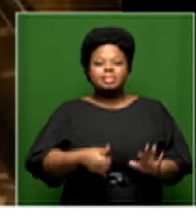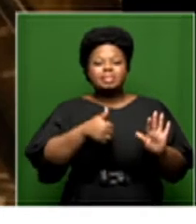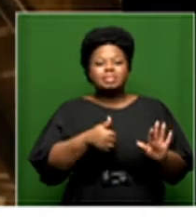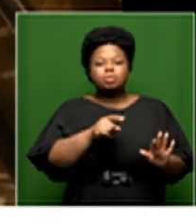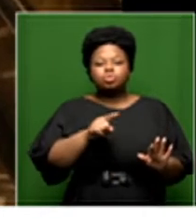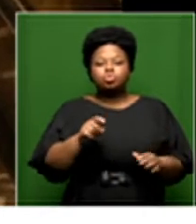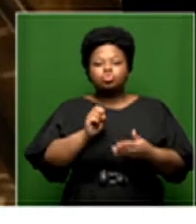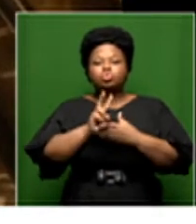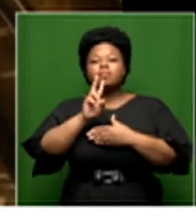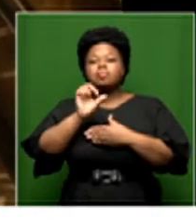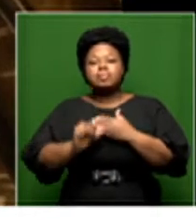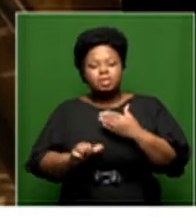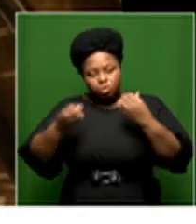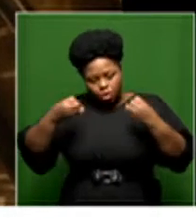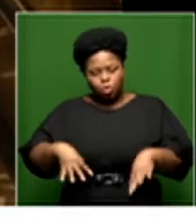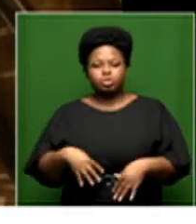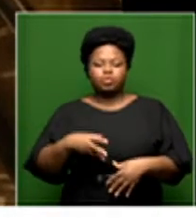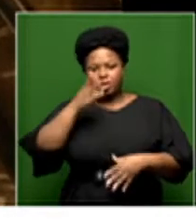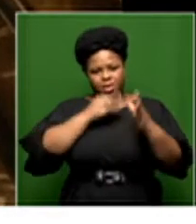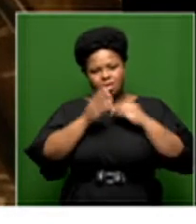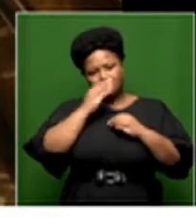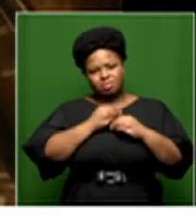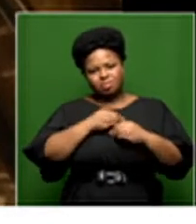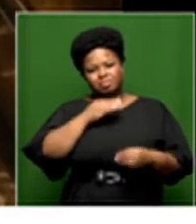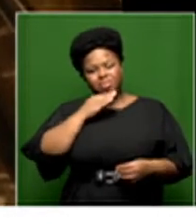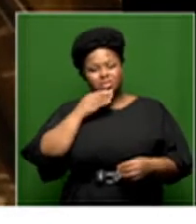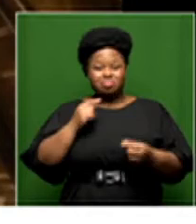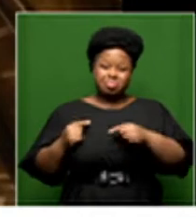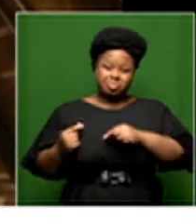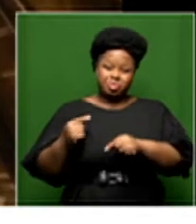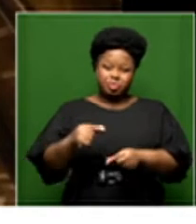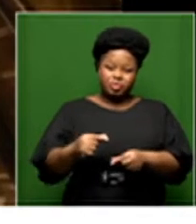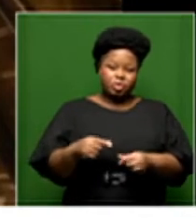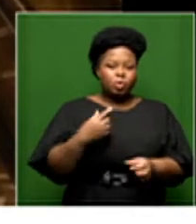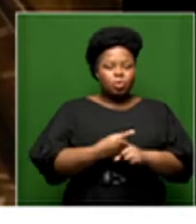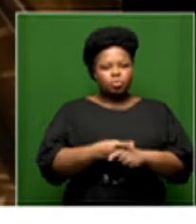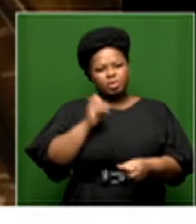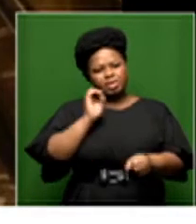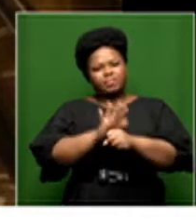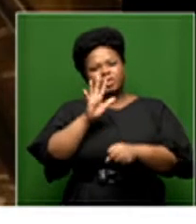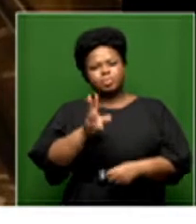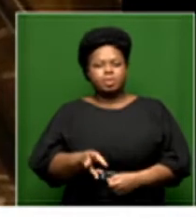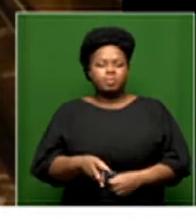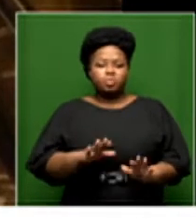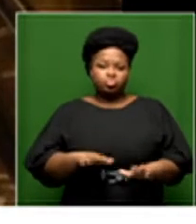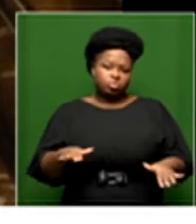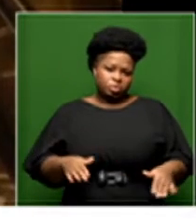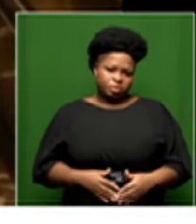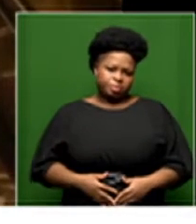month loss of learning. And that learning gap is going to be a generational loss of learning that's going to affect